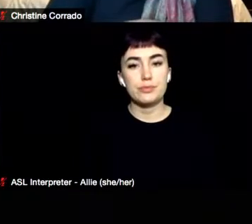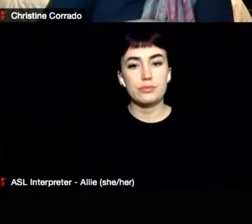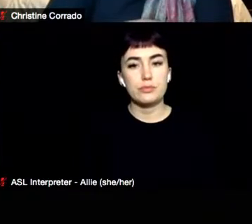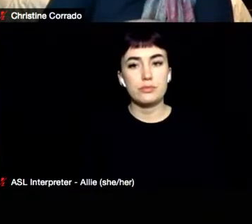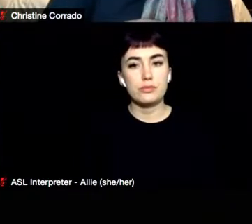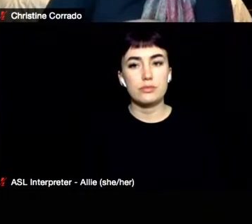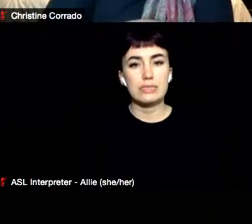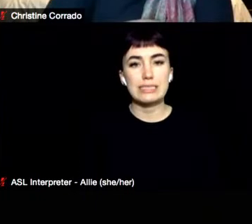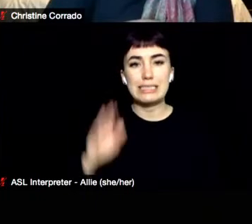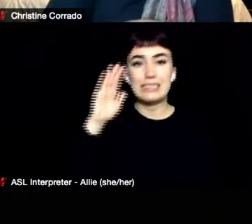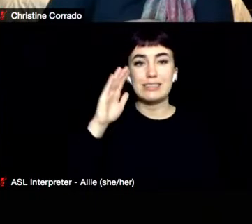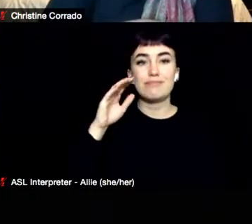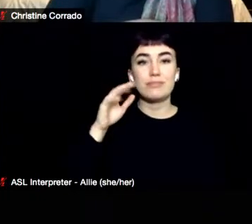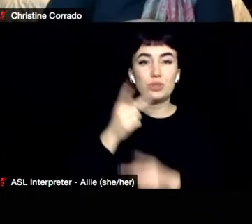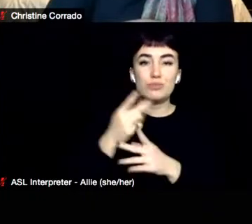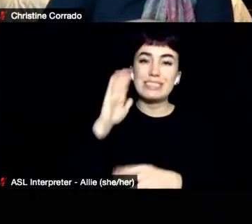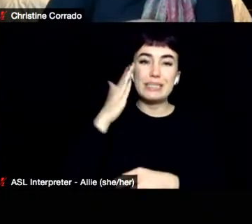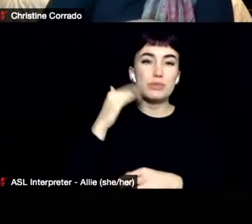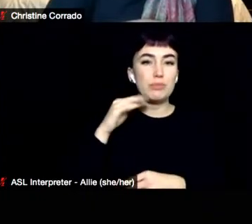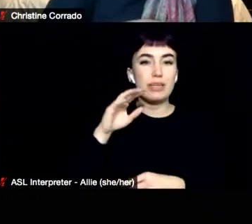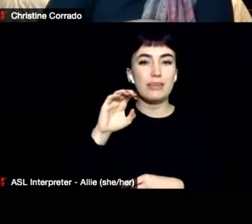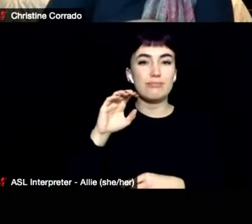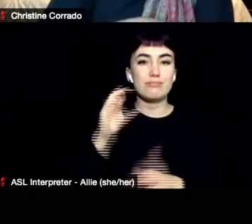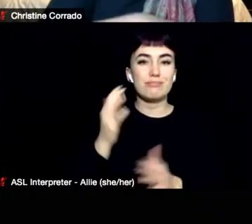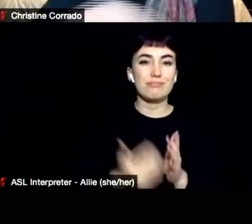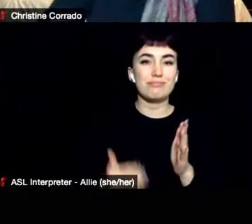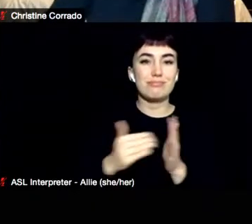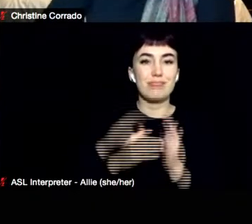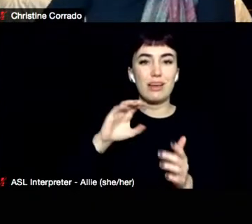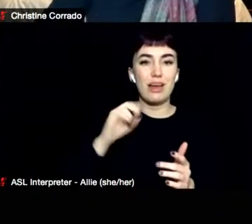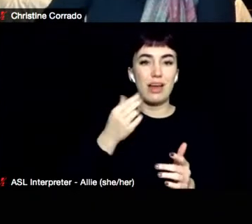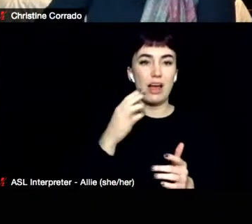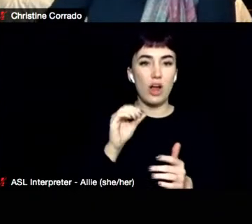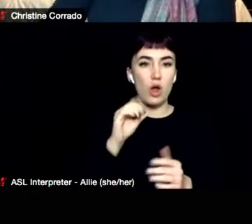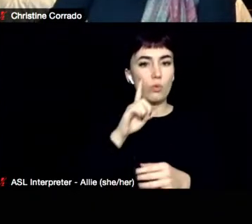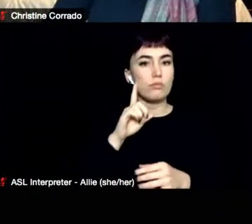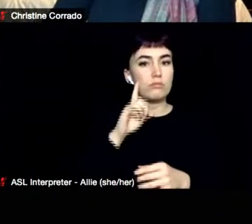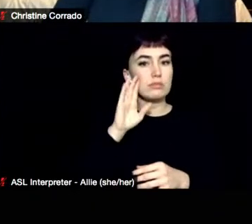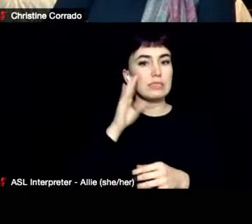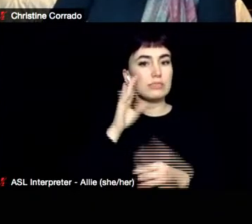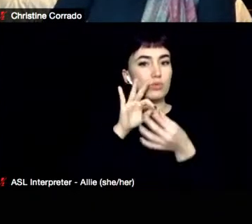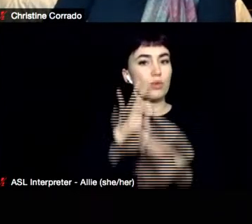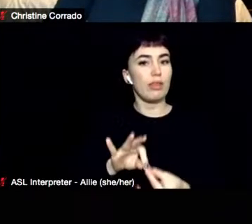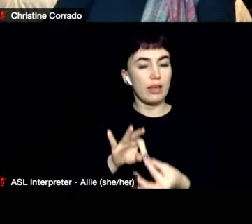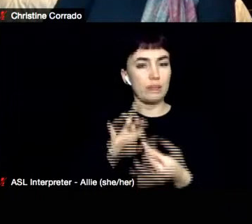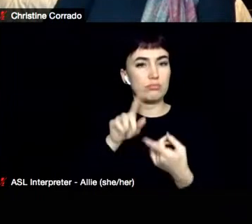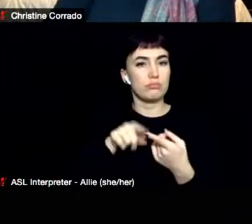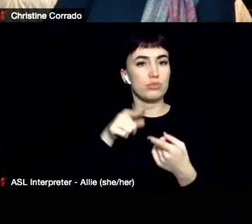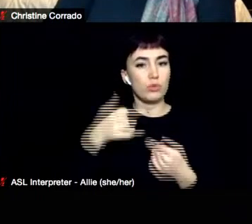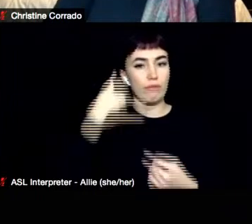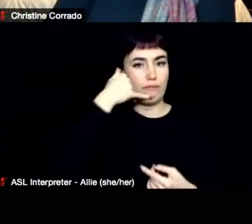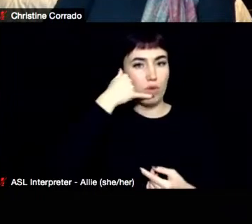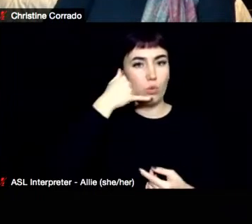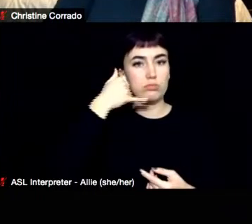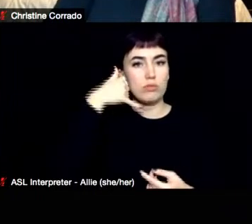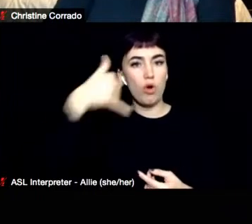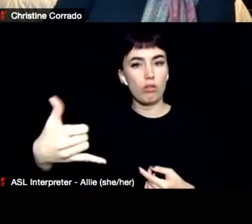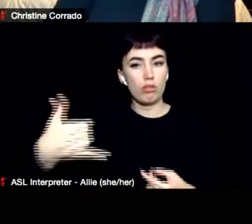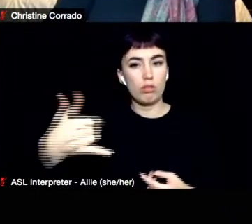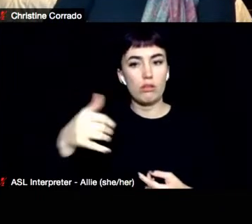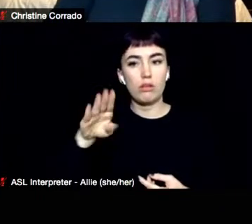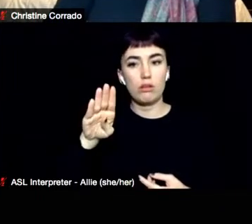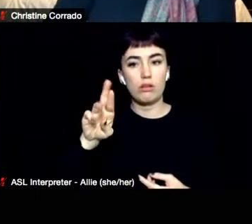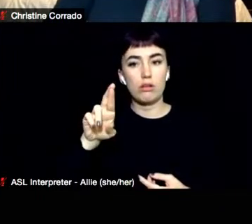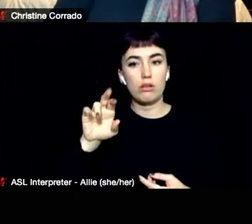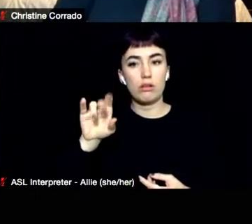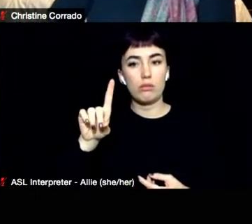There seems to be an echo. And it does seem to be related perhaps to the phones. Yes.